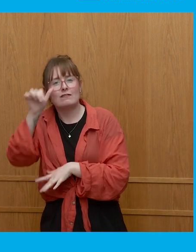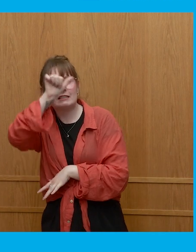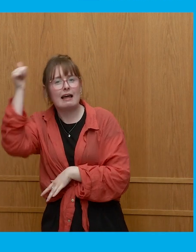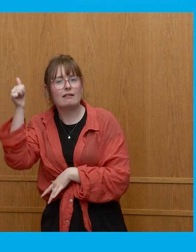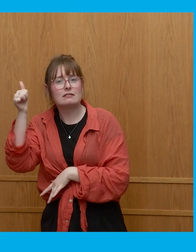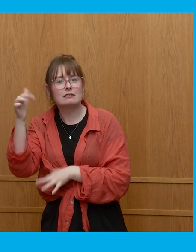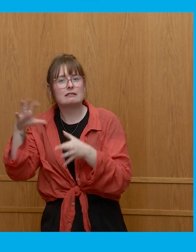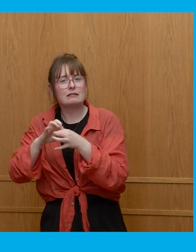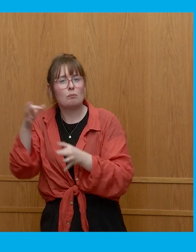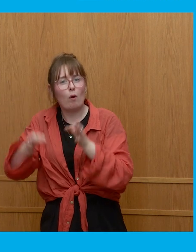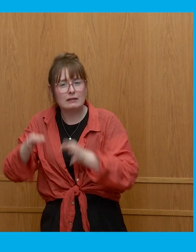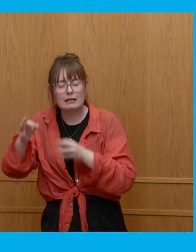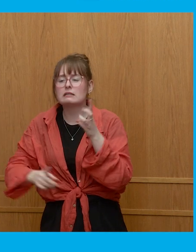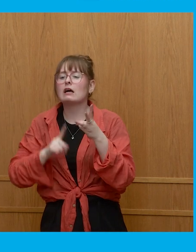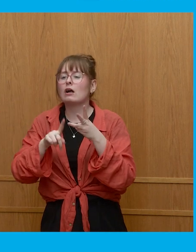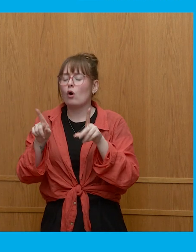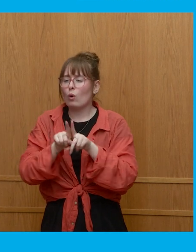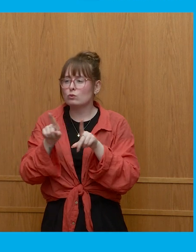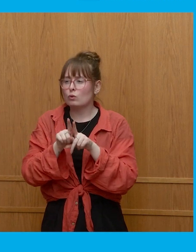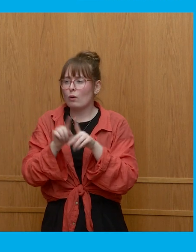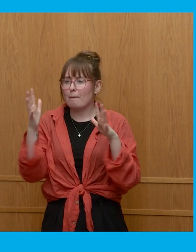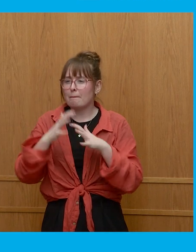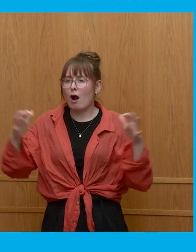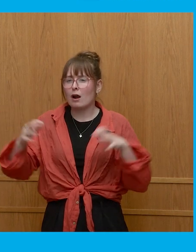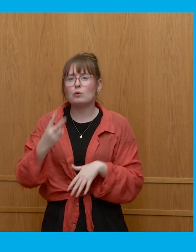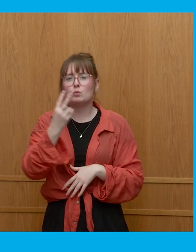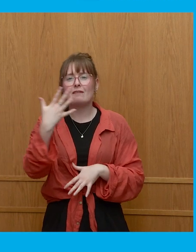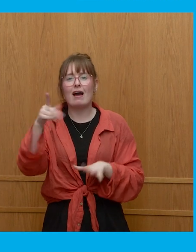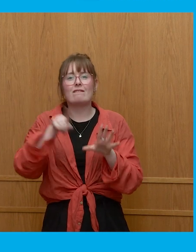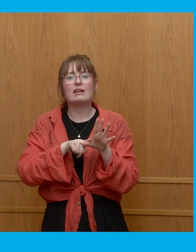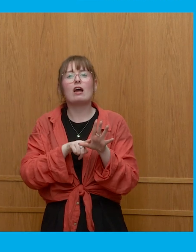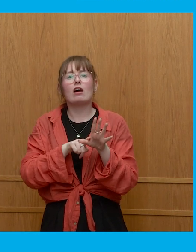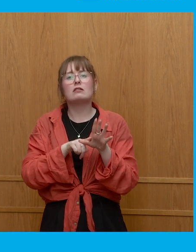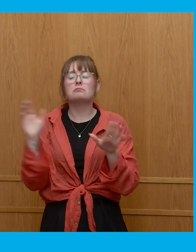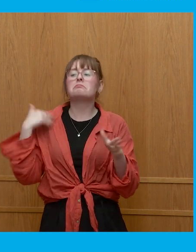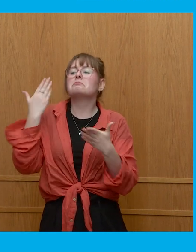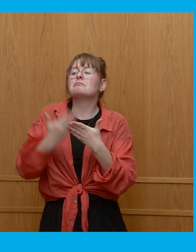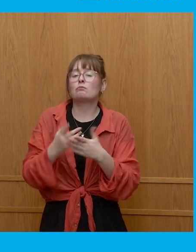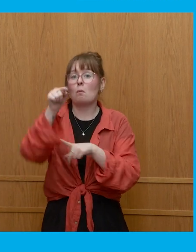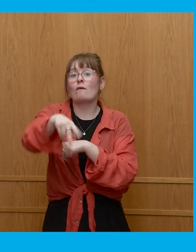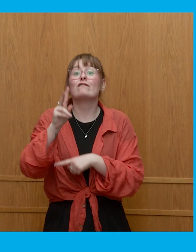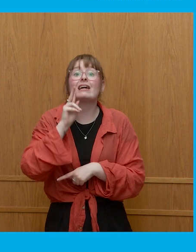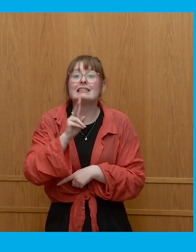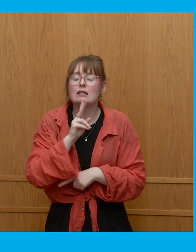there's also, is it the Parliament 25 years on Friday as well? So